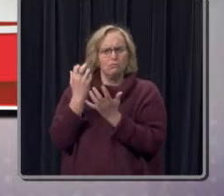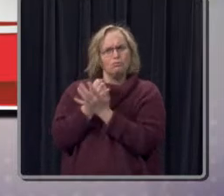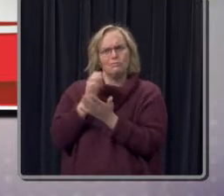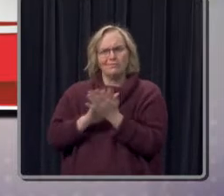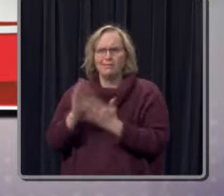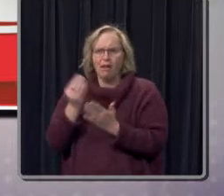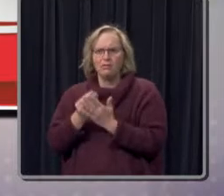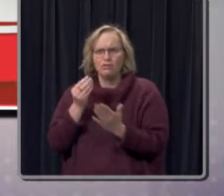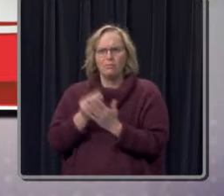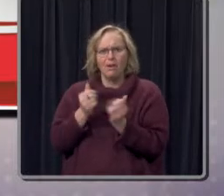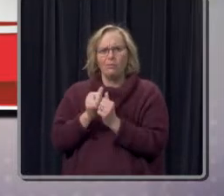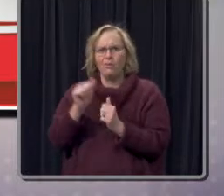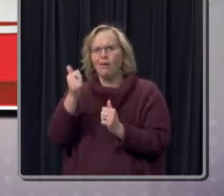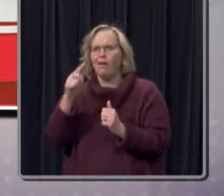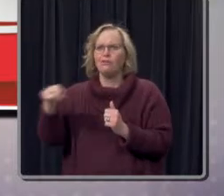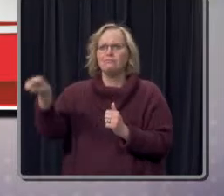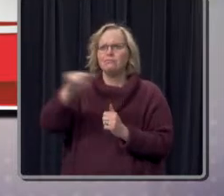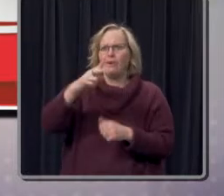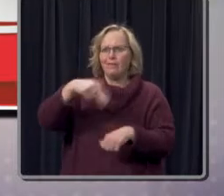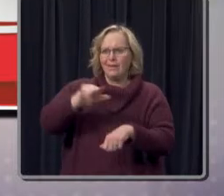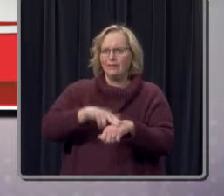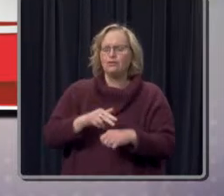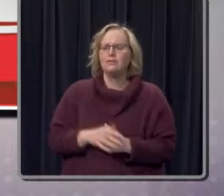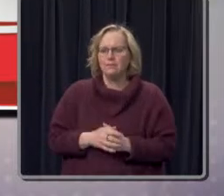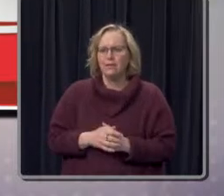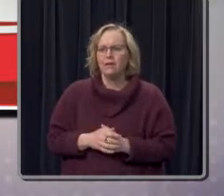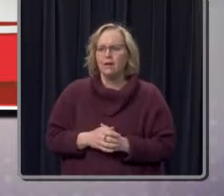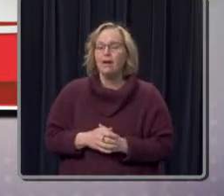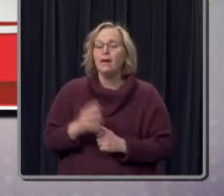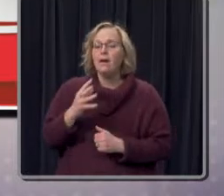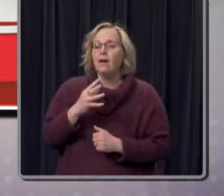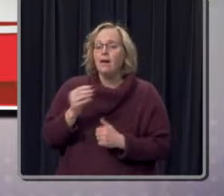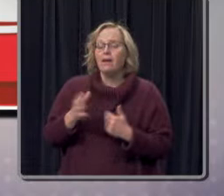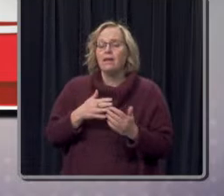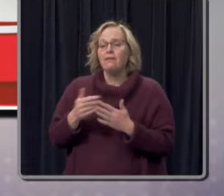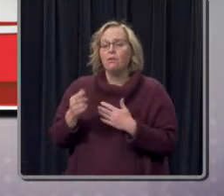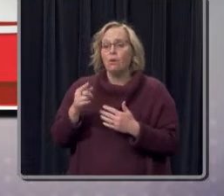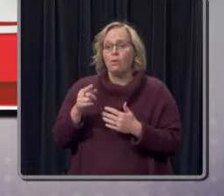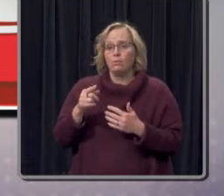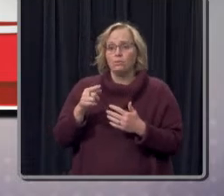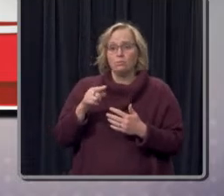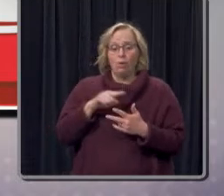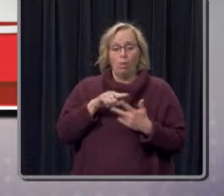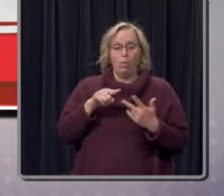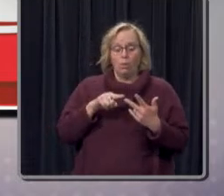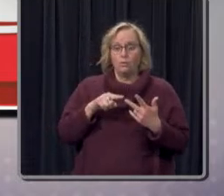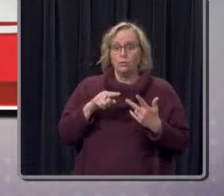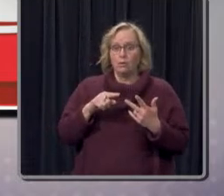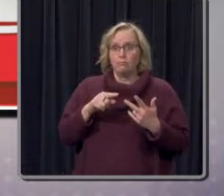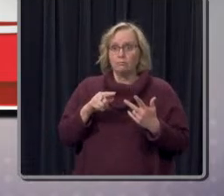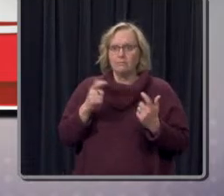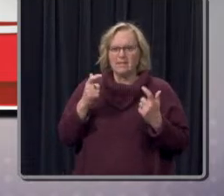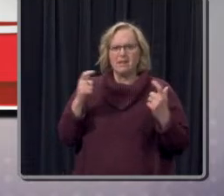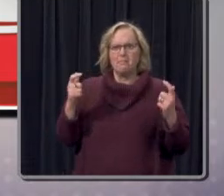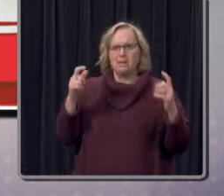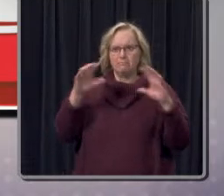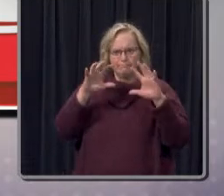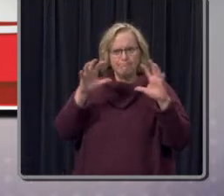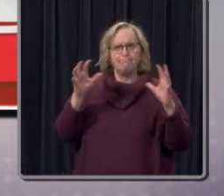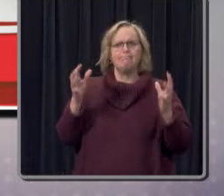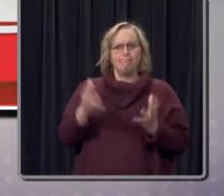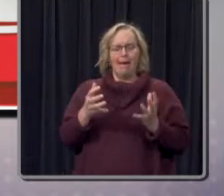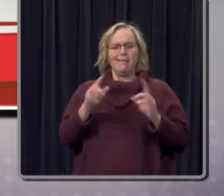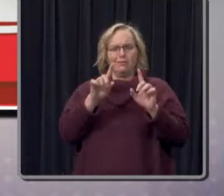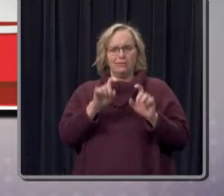money or whatever the case may be. And then, even though those are all like big, if you will, kind of assessments,